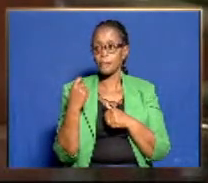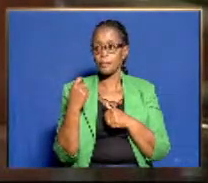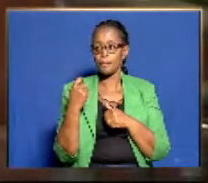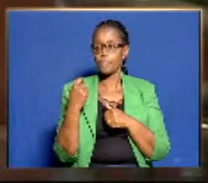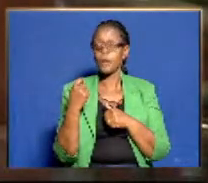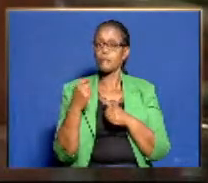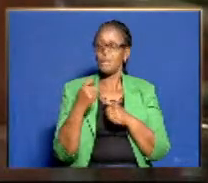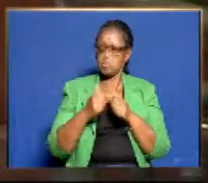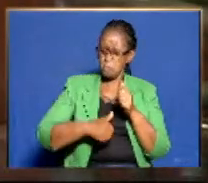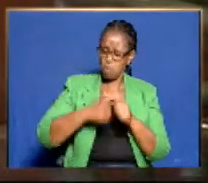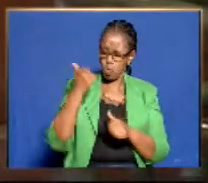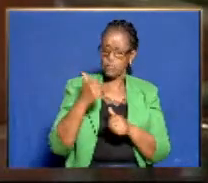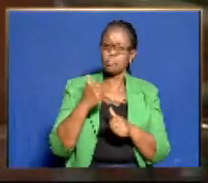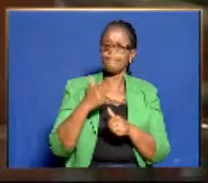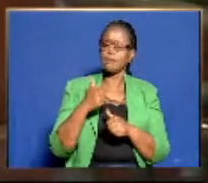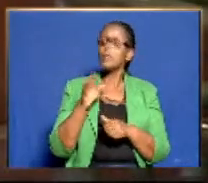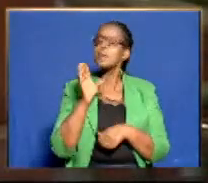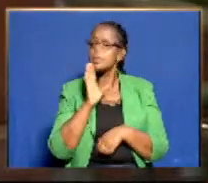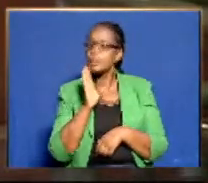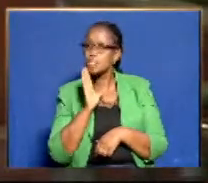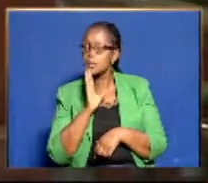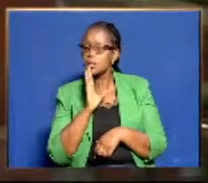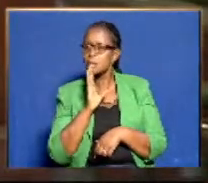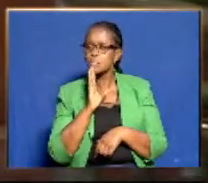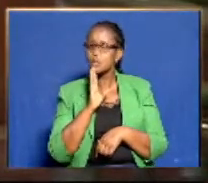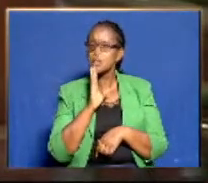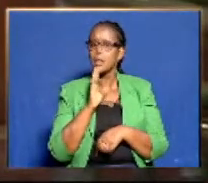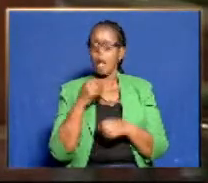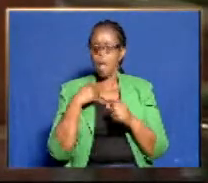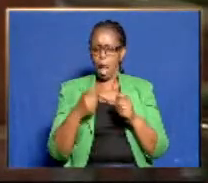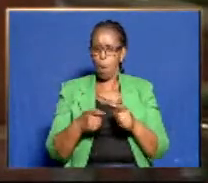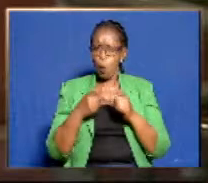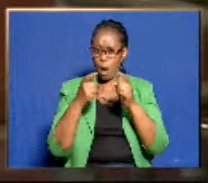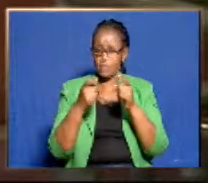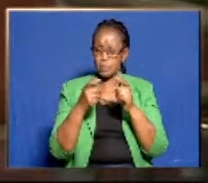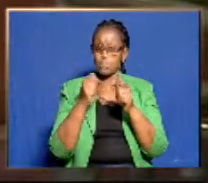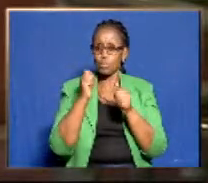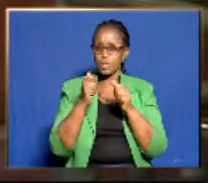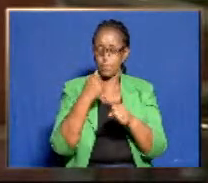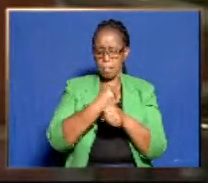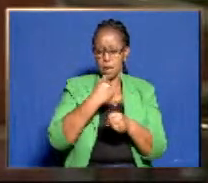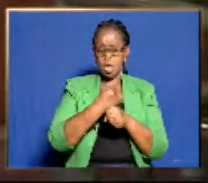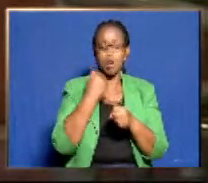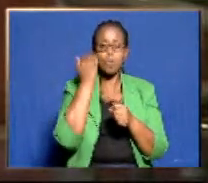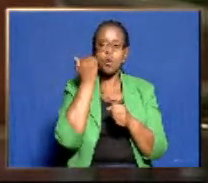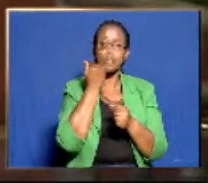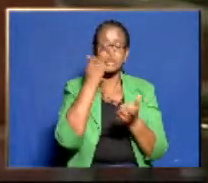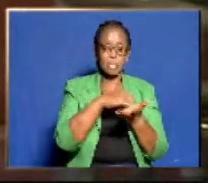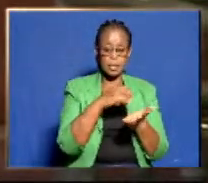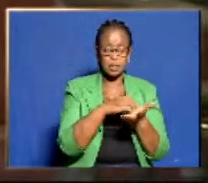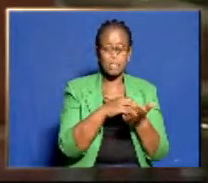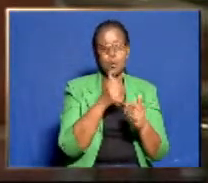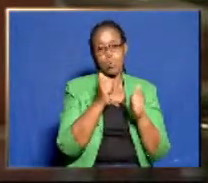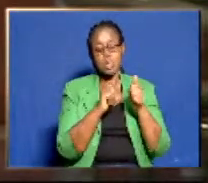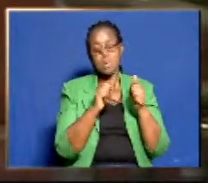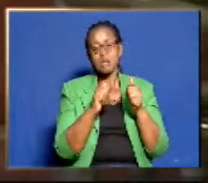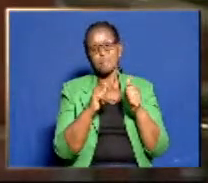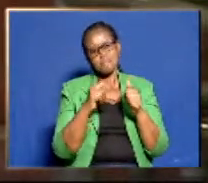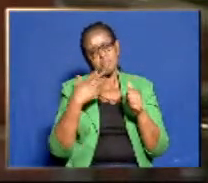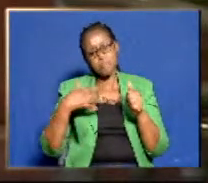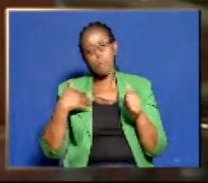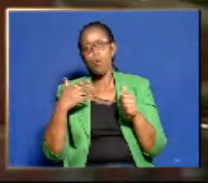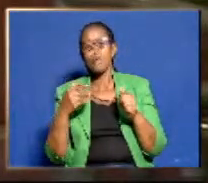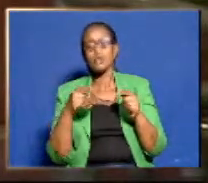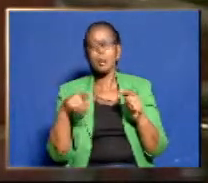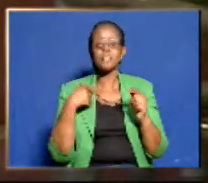of these bills, we realized, are awards made in court cases in which the ministry had been sued due to